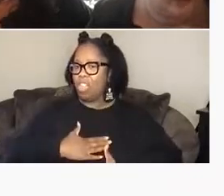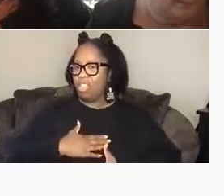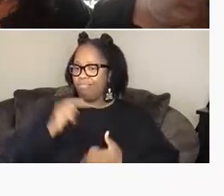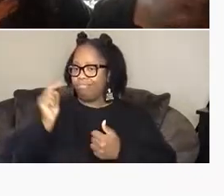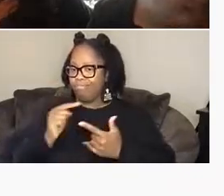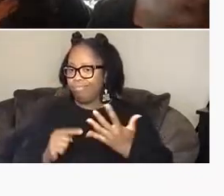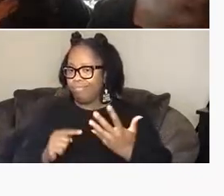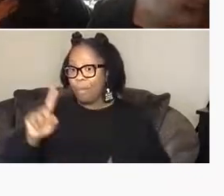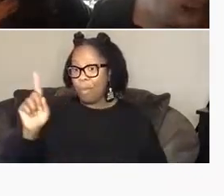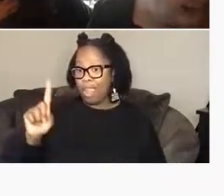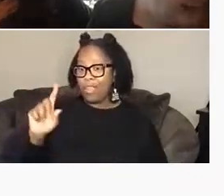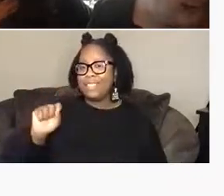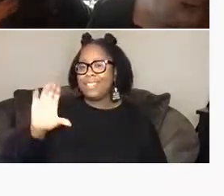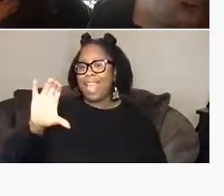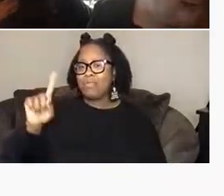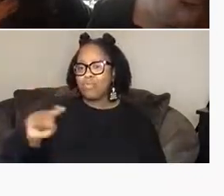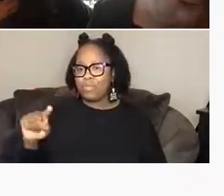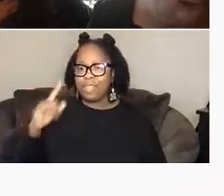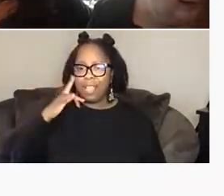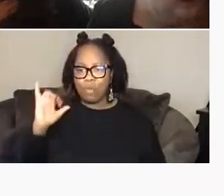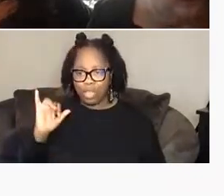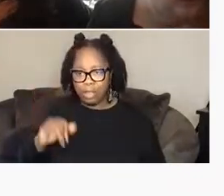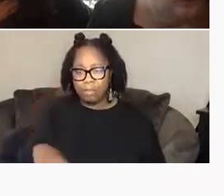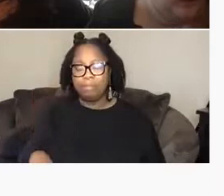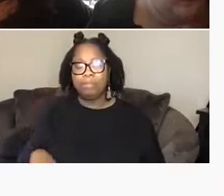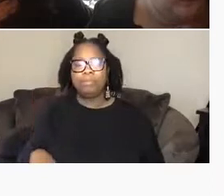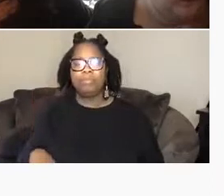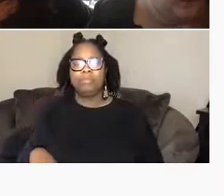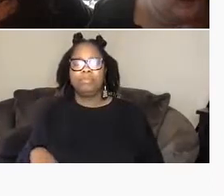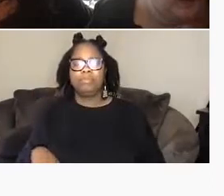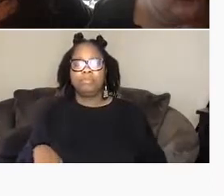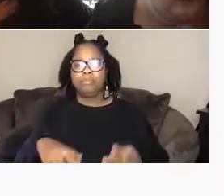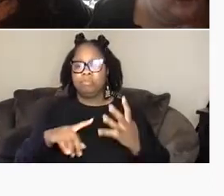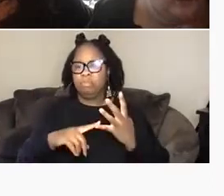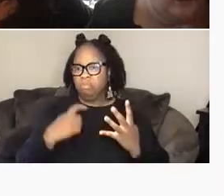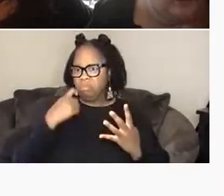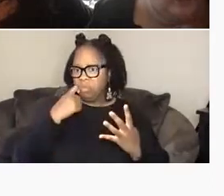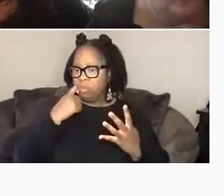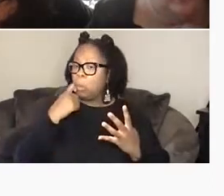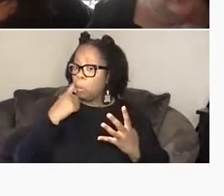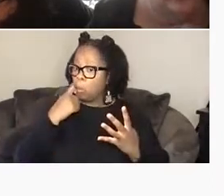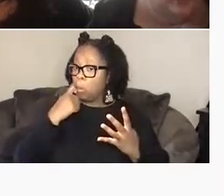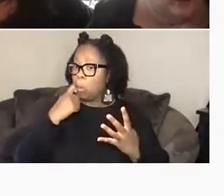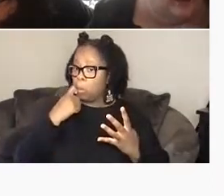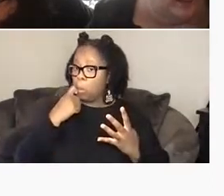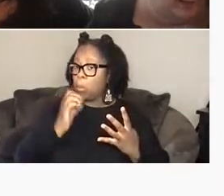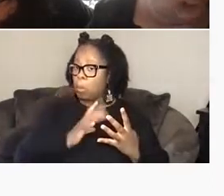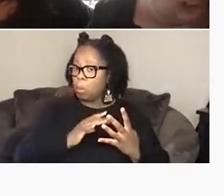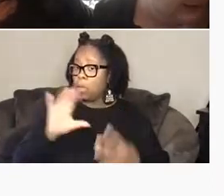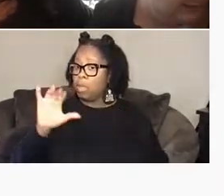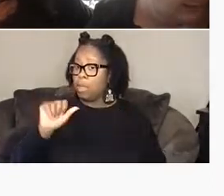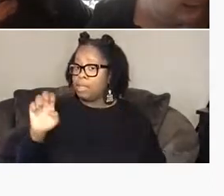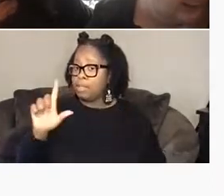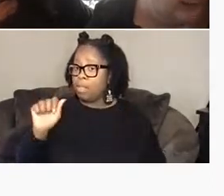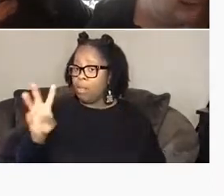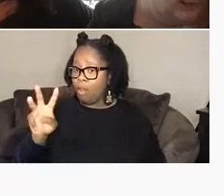California. And there is a recent really great case law and laws